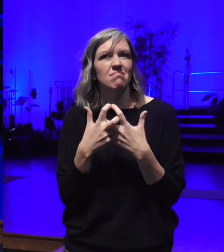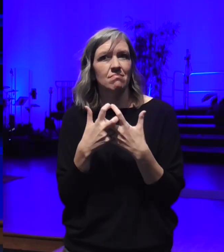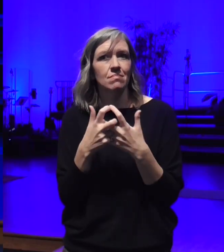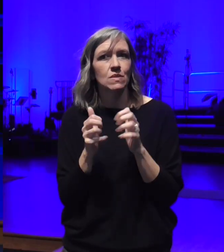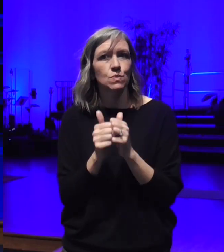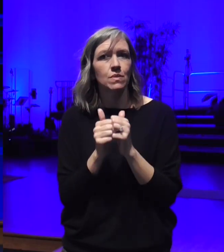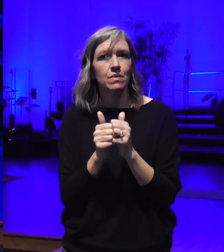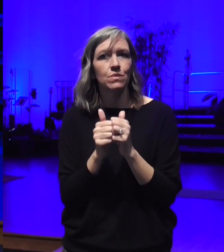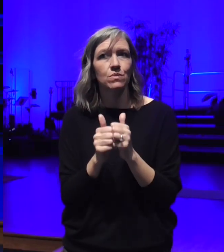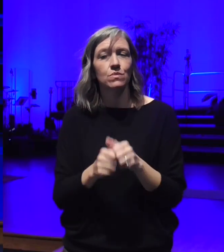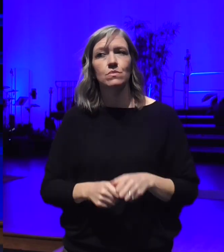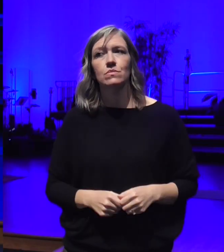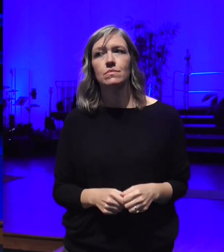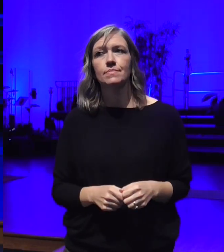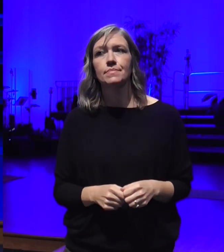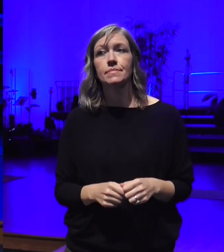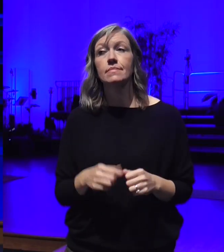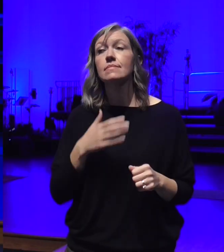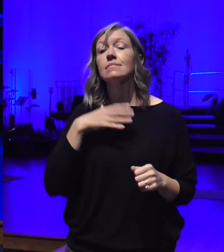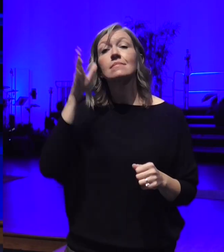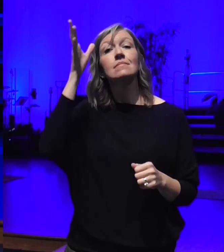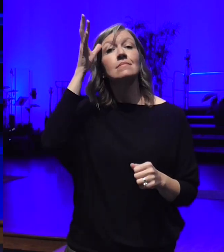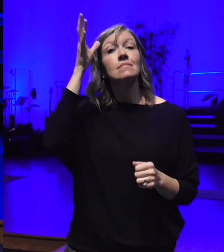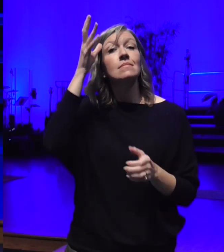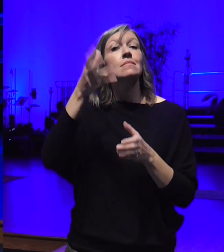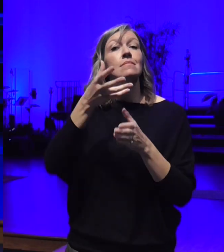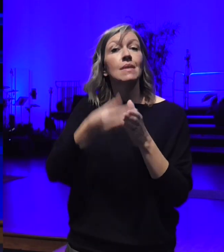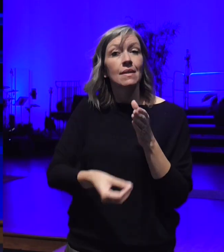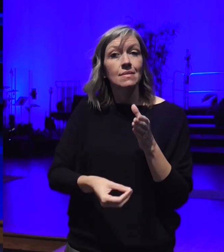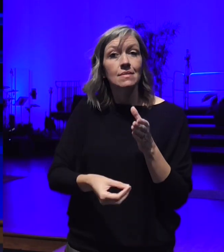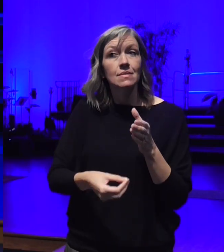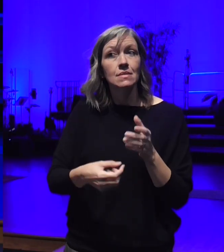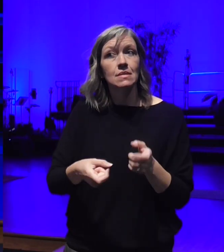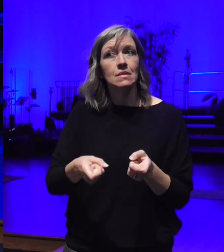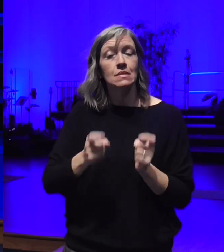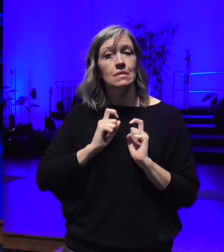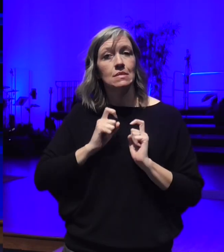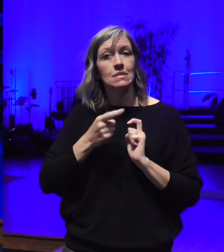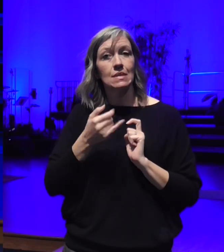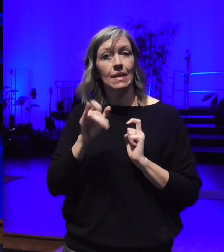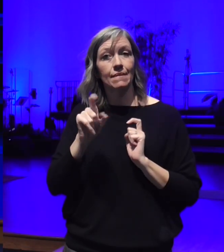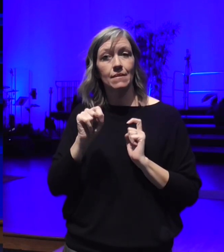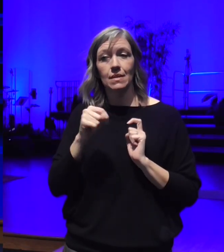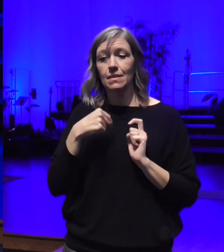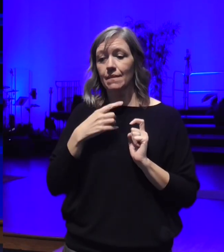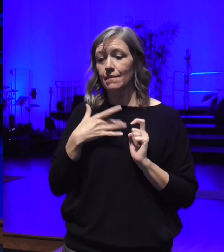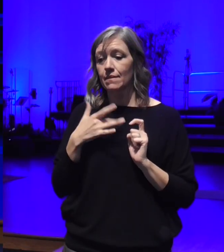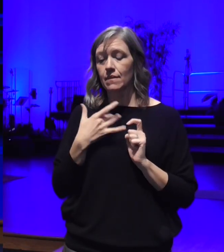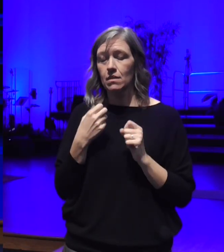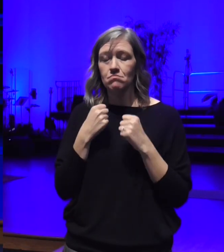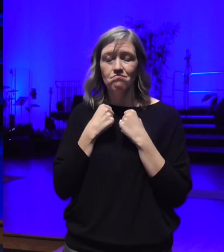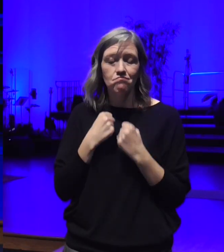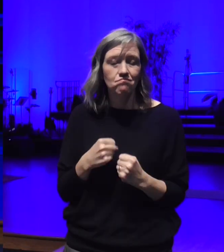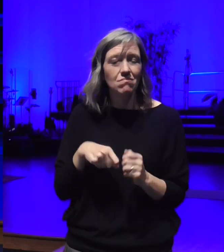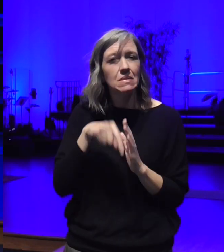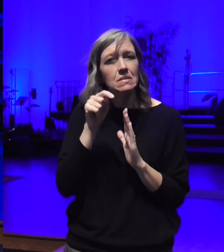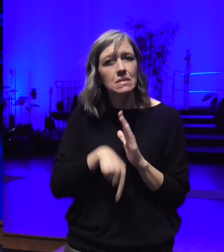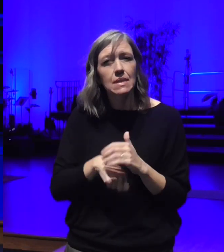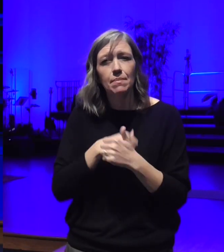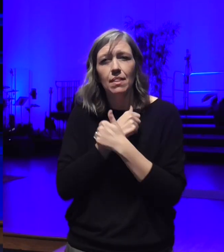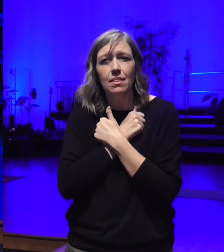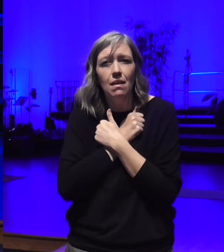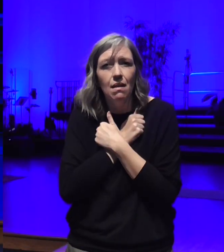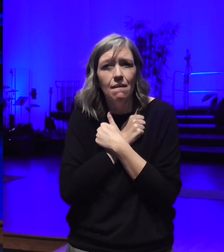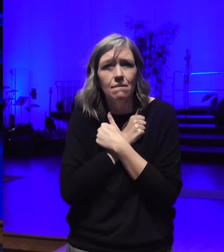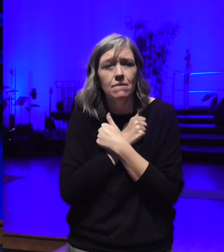The gift of my dad's passing is a return to a most primal love. Daddy. I haven't called